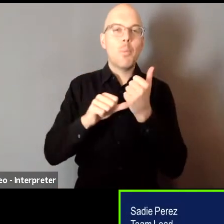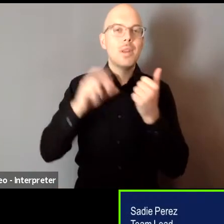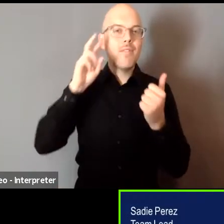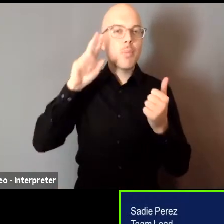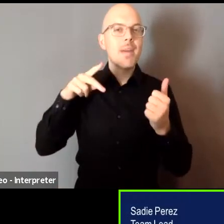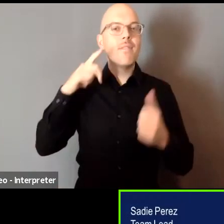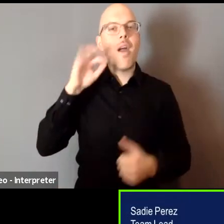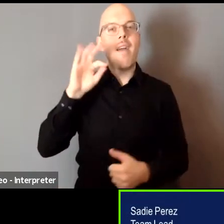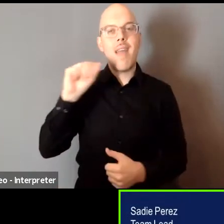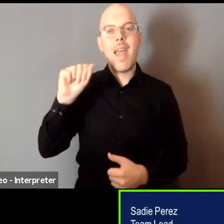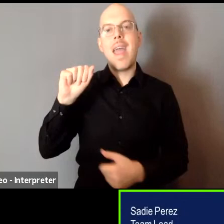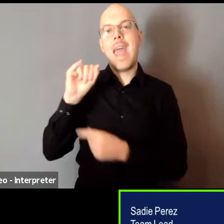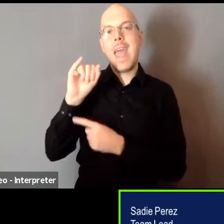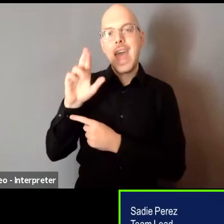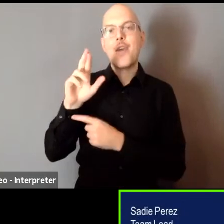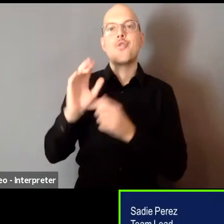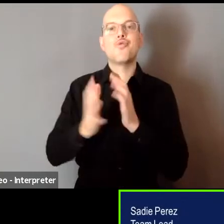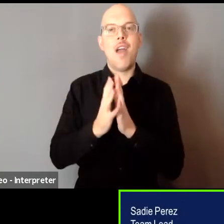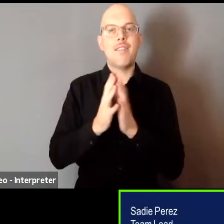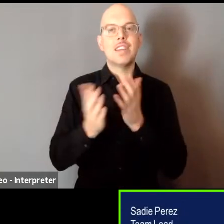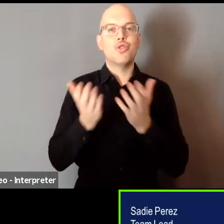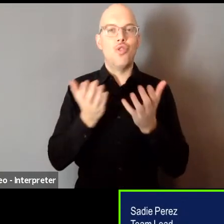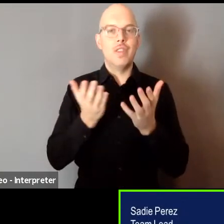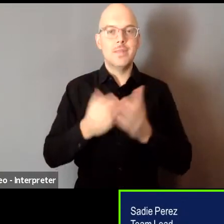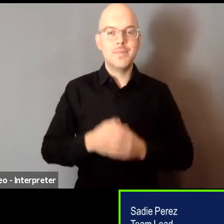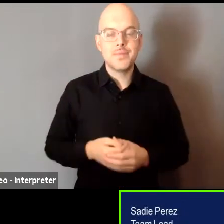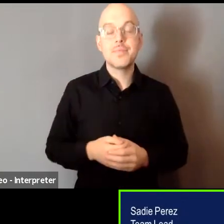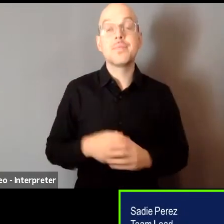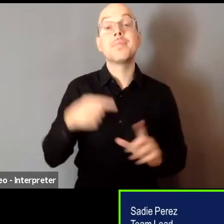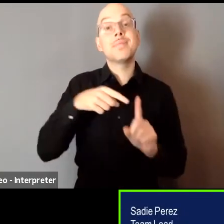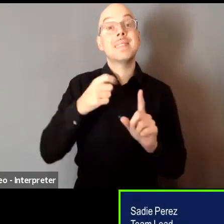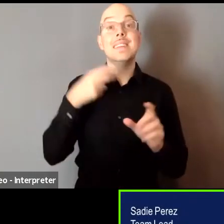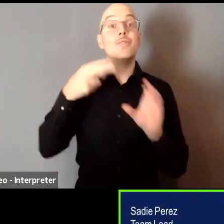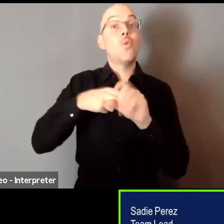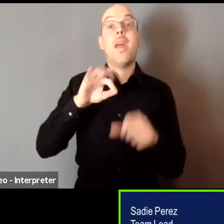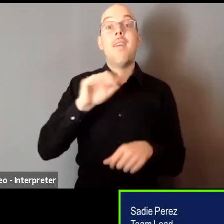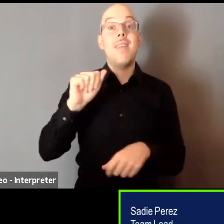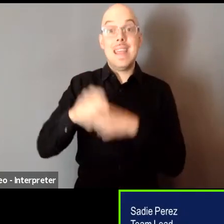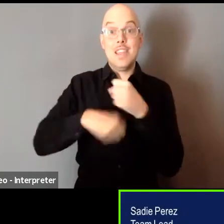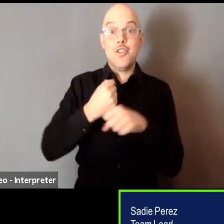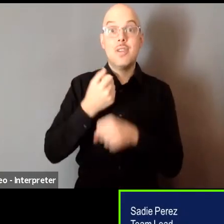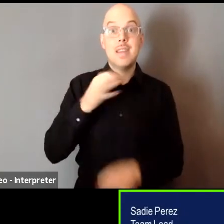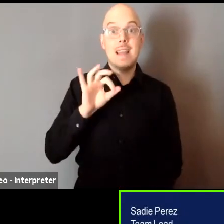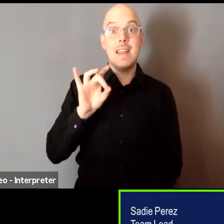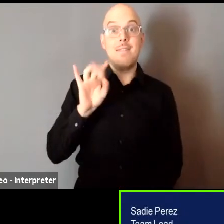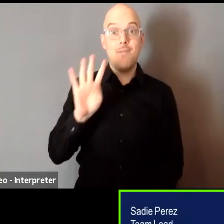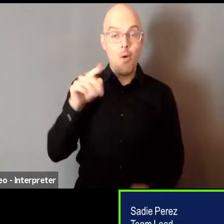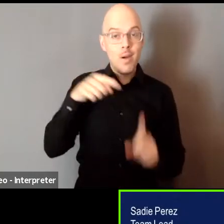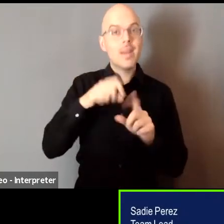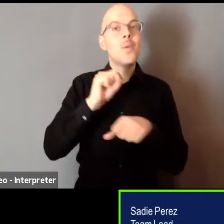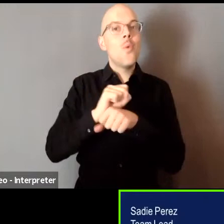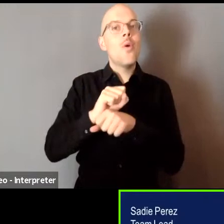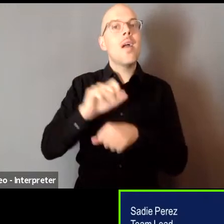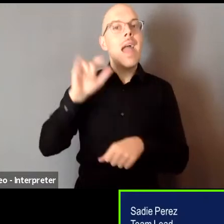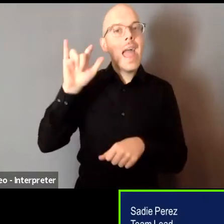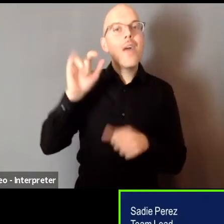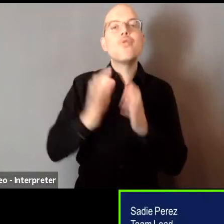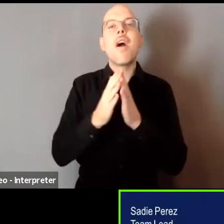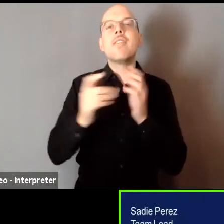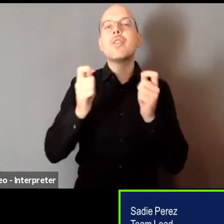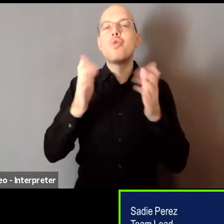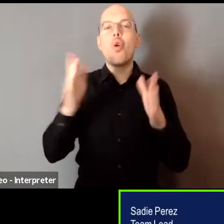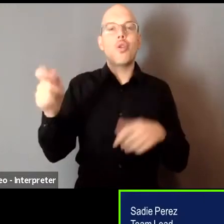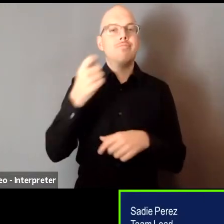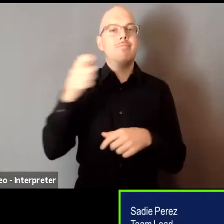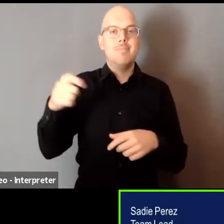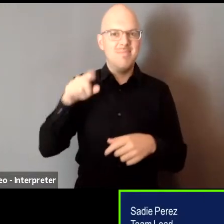Services. Mr. Throop joined the FAA in 1984 as an air traffic controller in Dallas, Texas. He